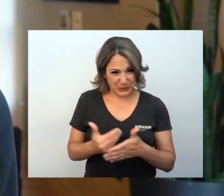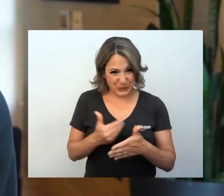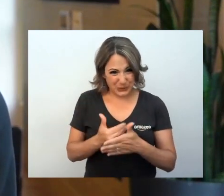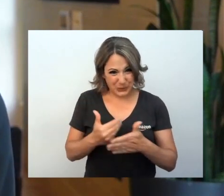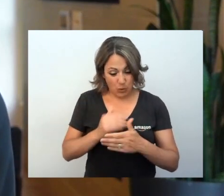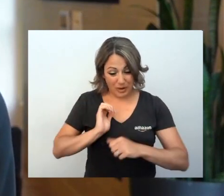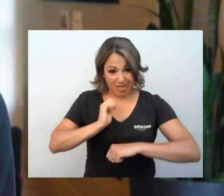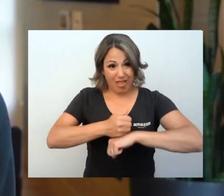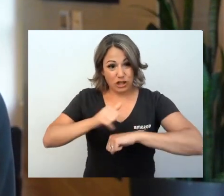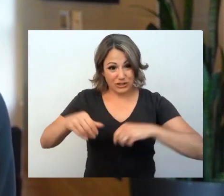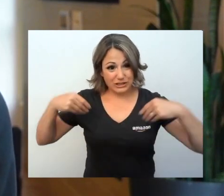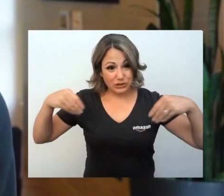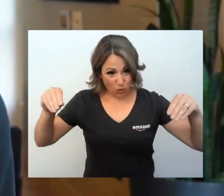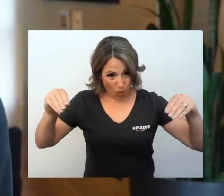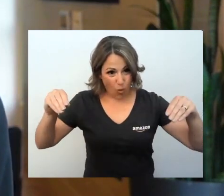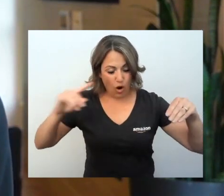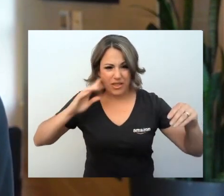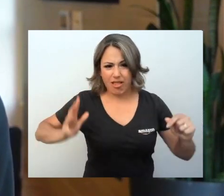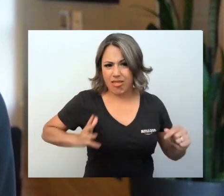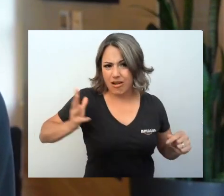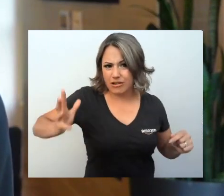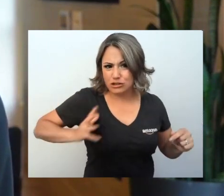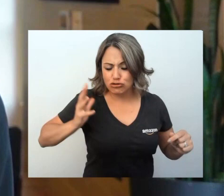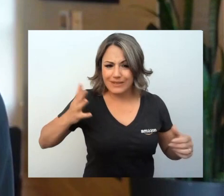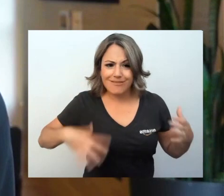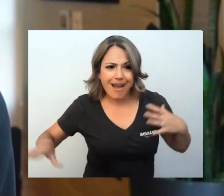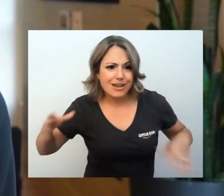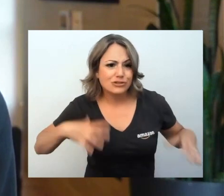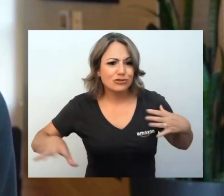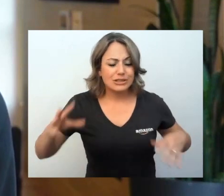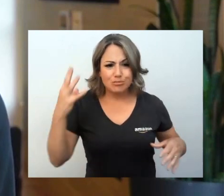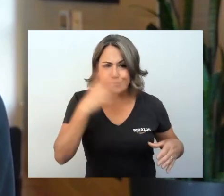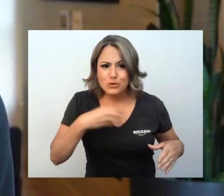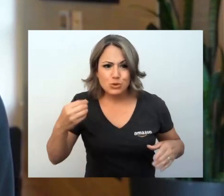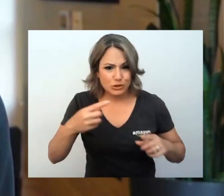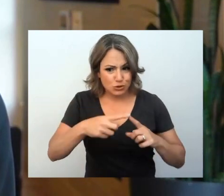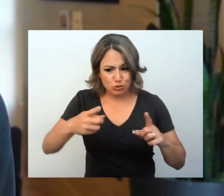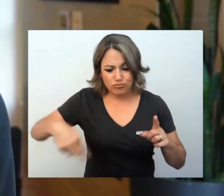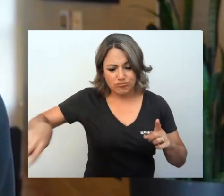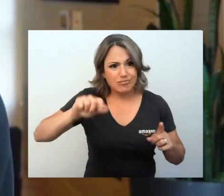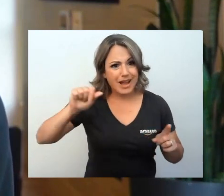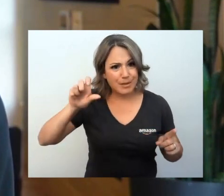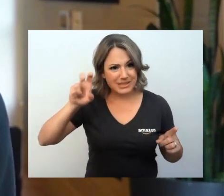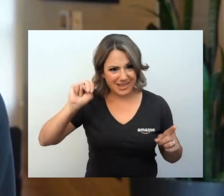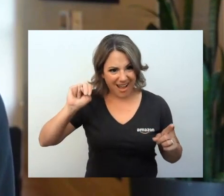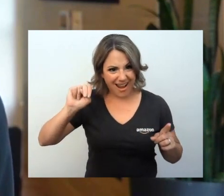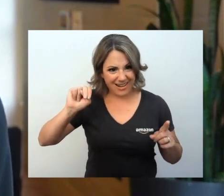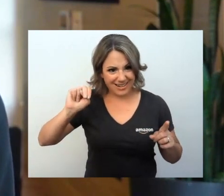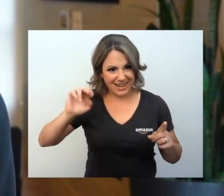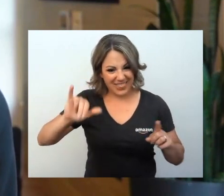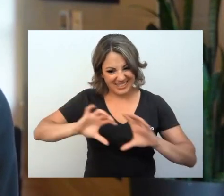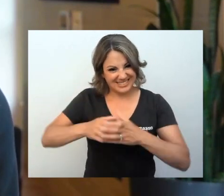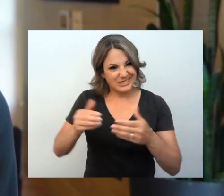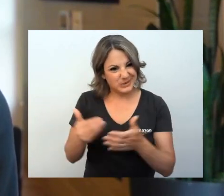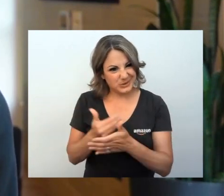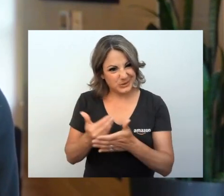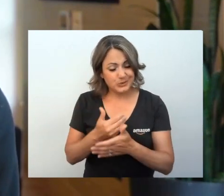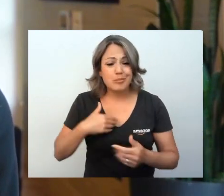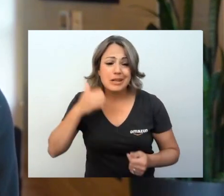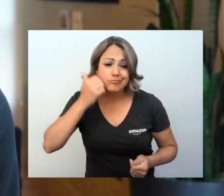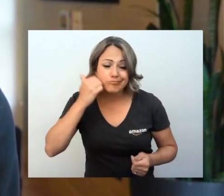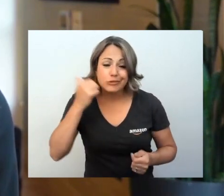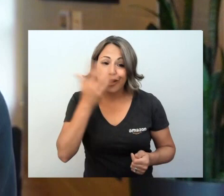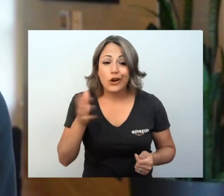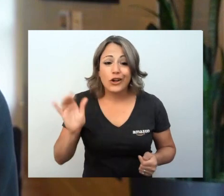do is we bring luxury fashion and luxury beauty brands to Amazon, to our existing customer base, right? And what my day-to-day role